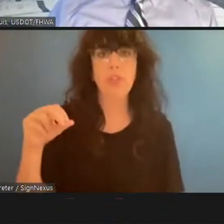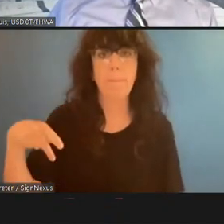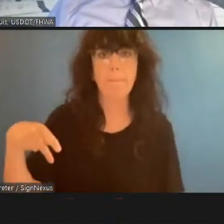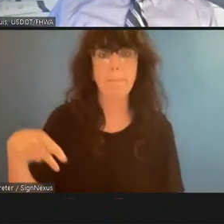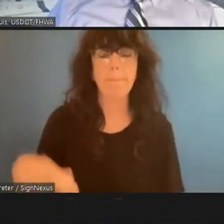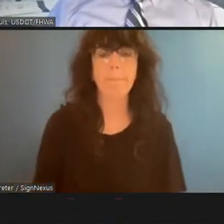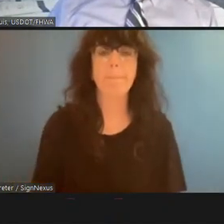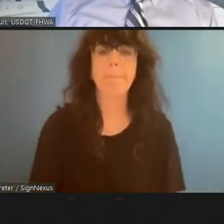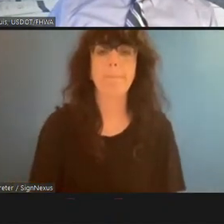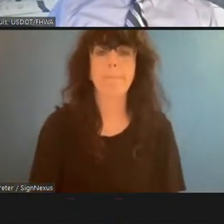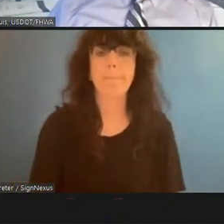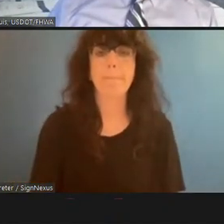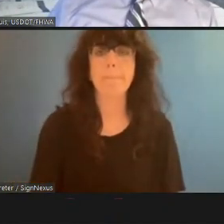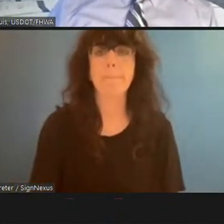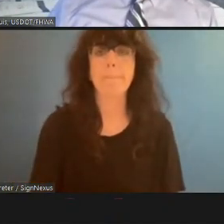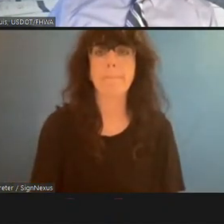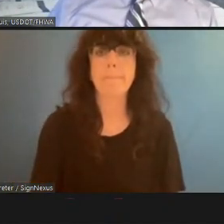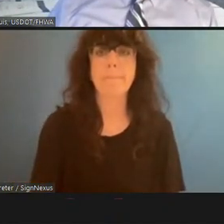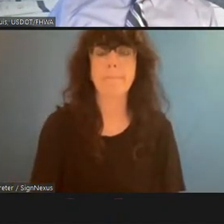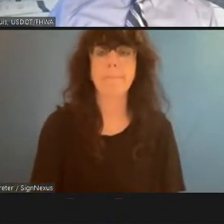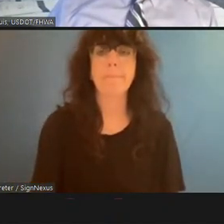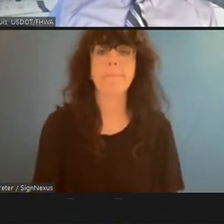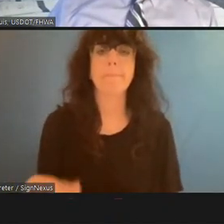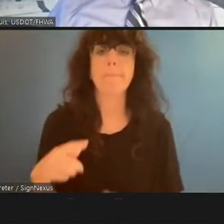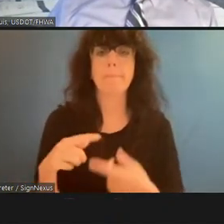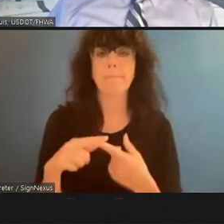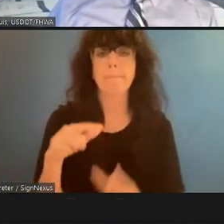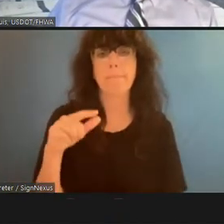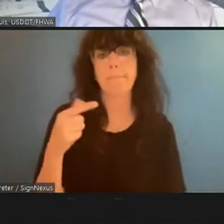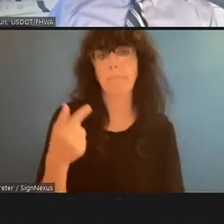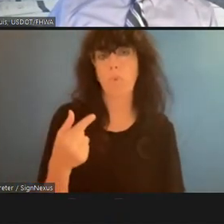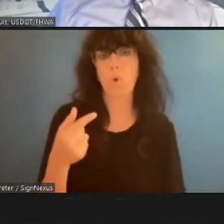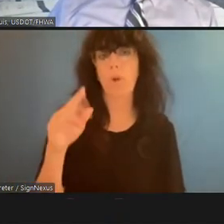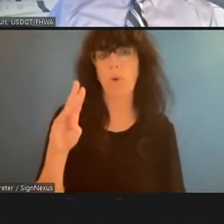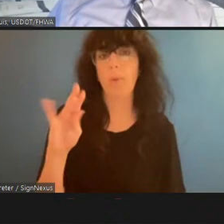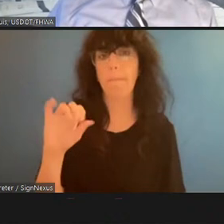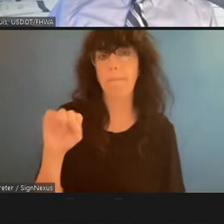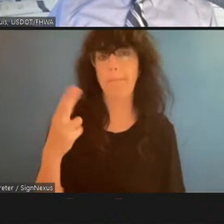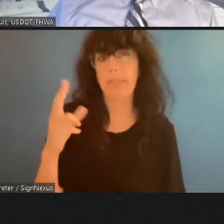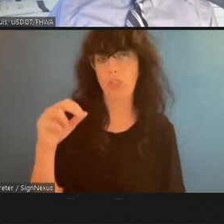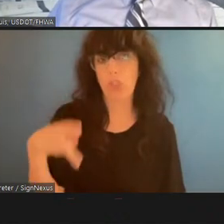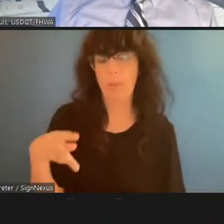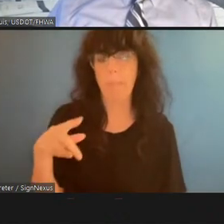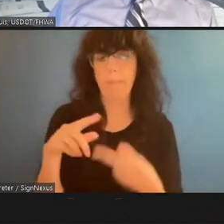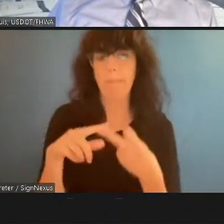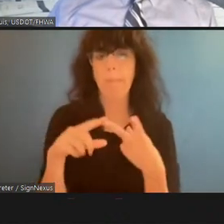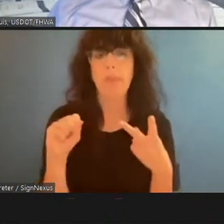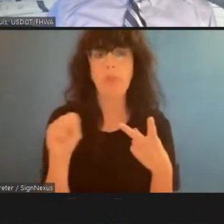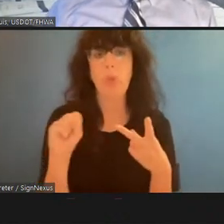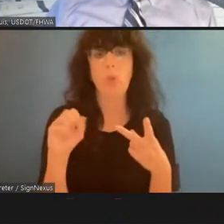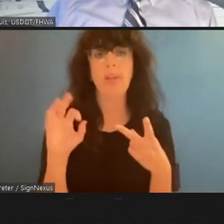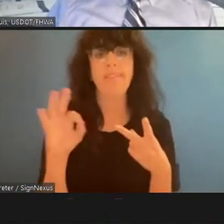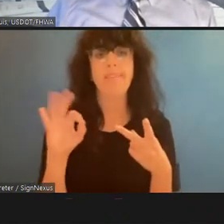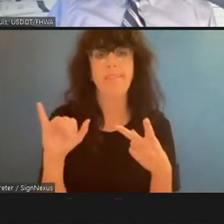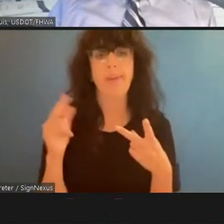bishop our next speaker is gregory bishop followed by sonia figueroa